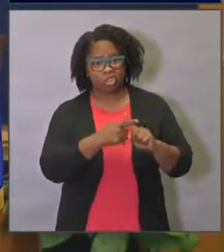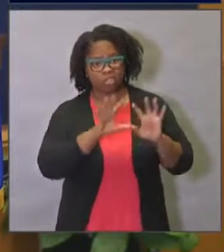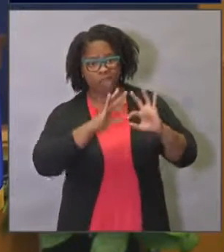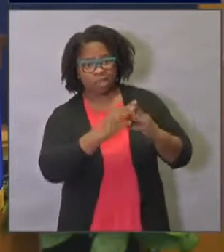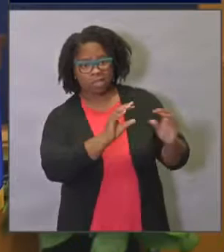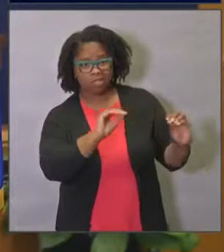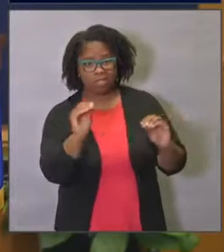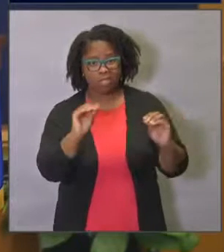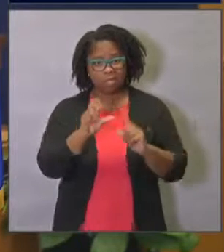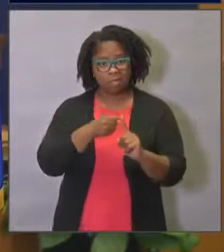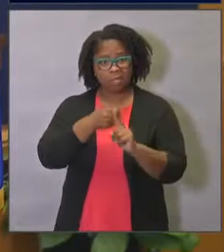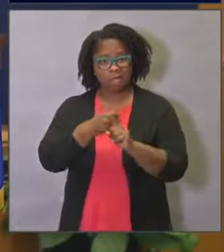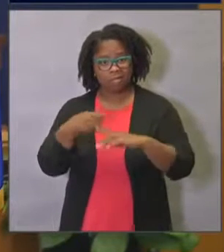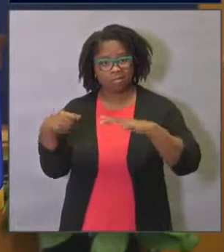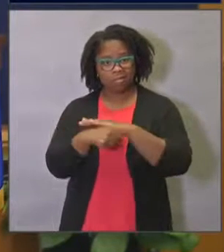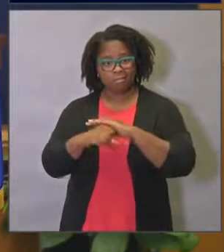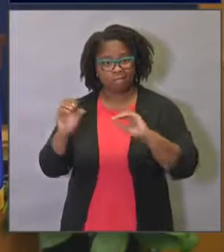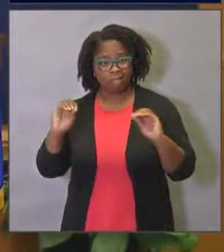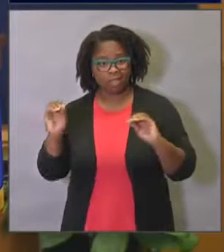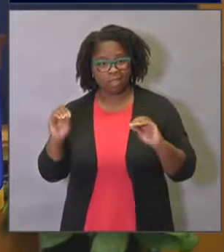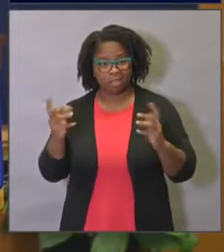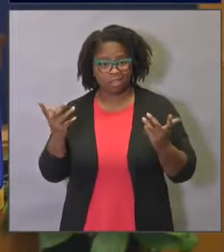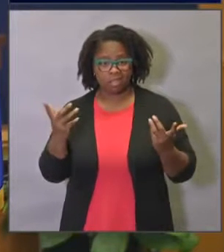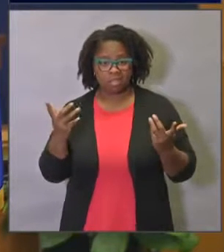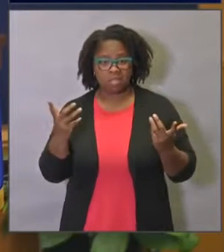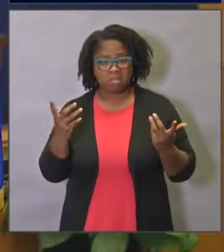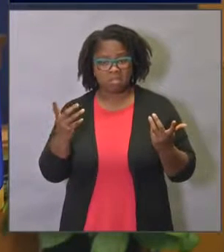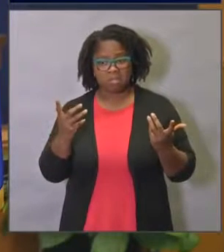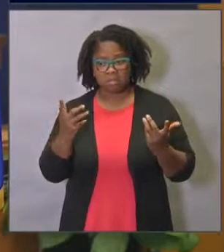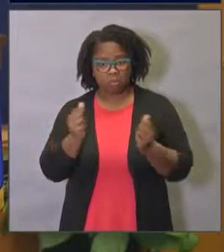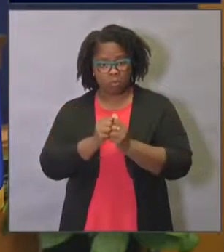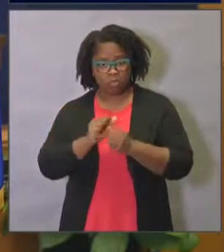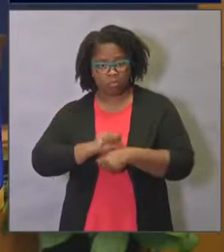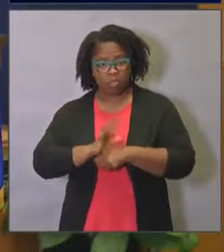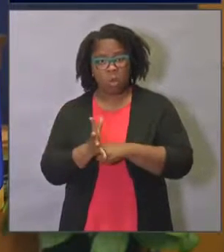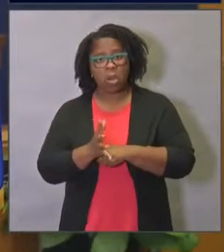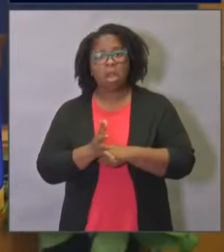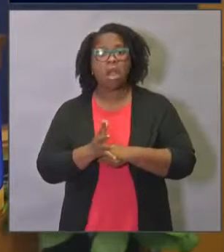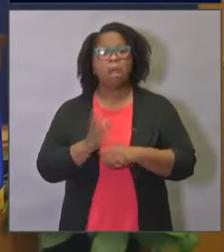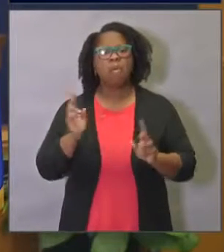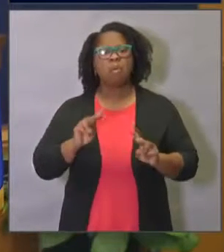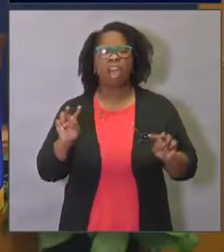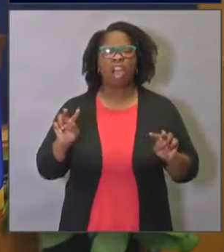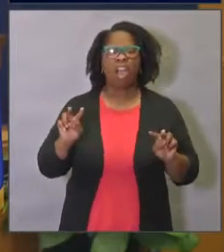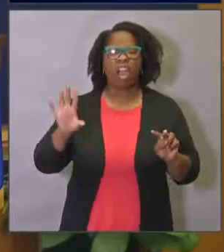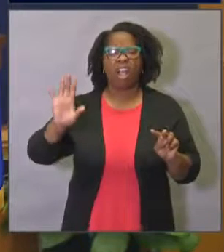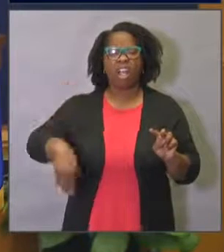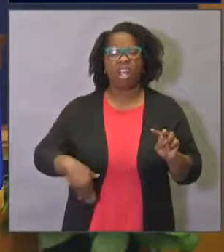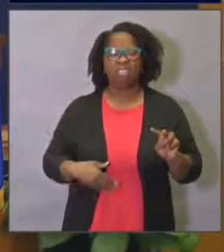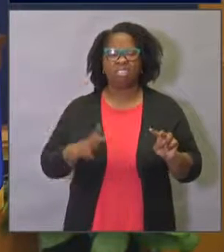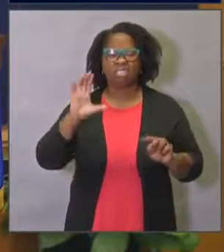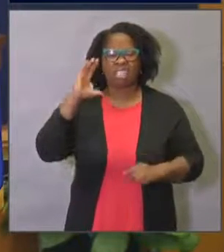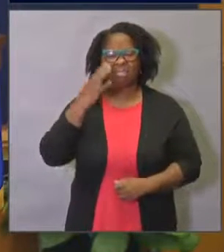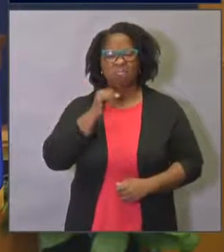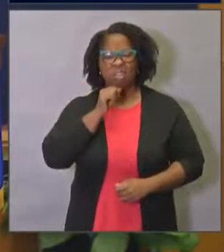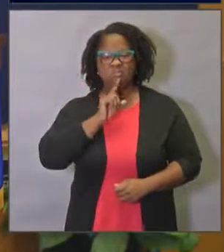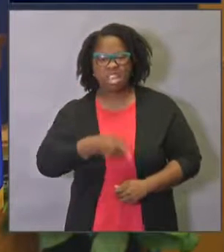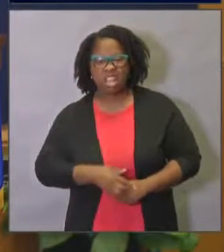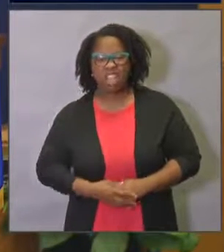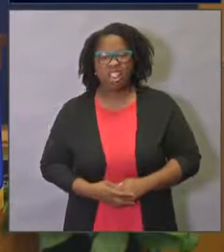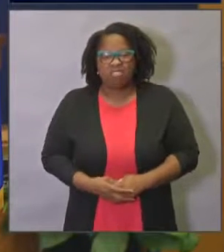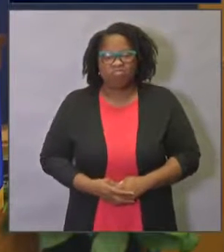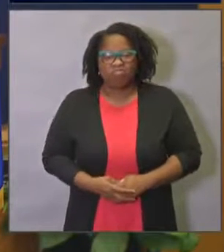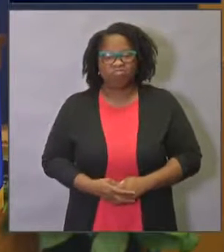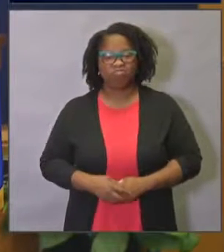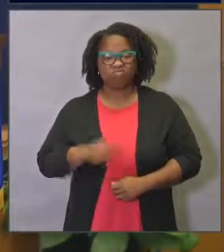that's required hospital care, level care with this pandemic, that it may seem very distant, or they may question whether or not it